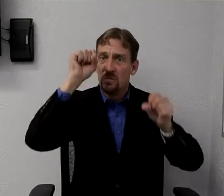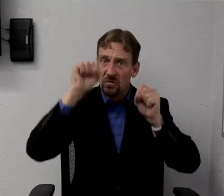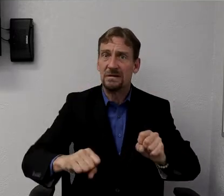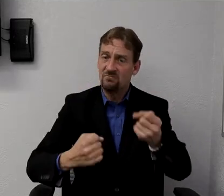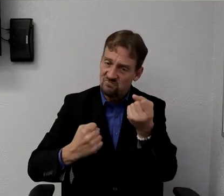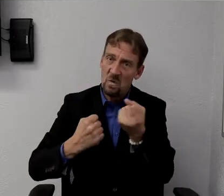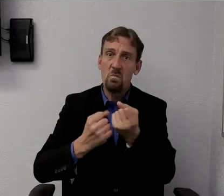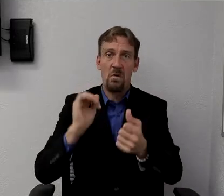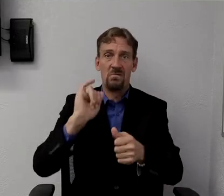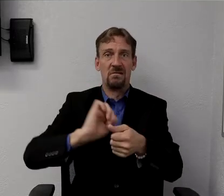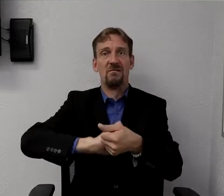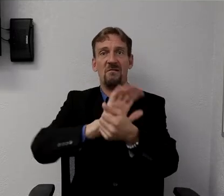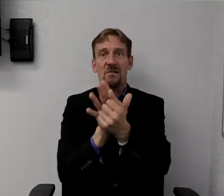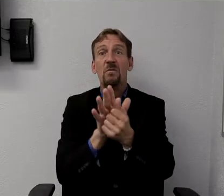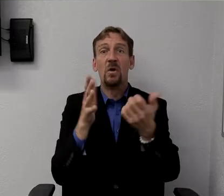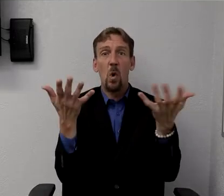what people did to